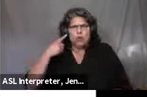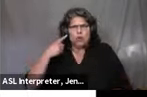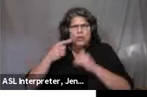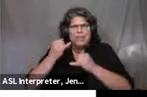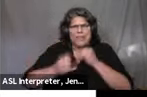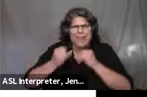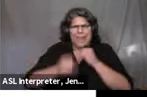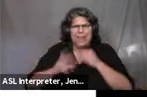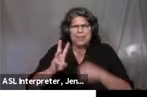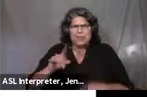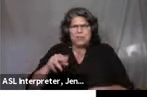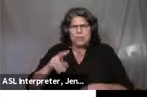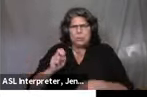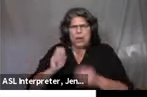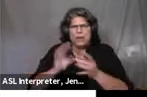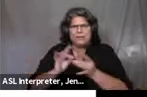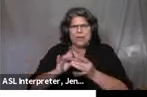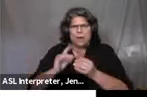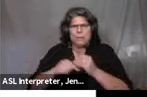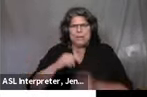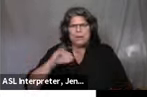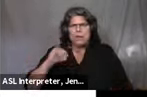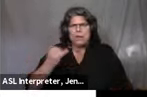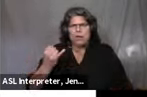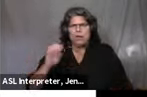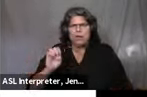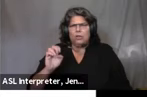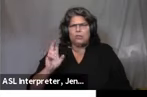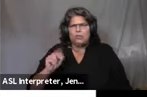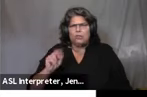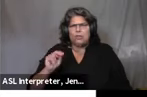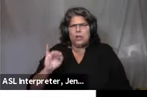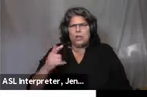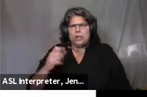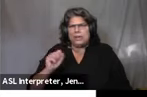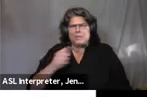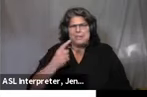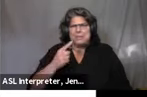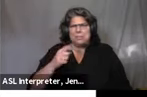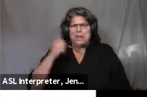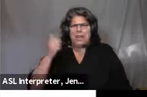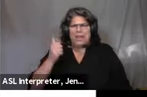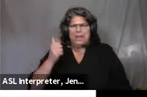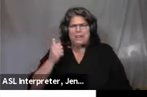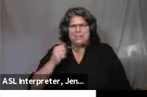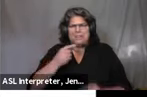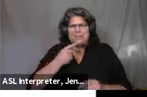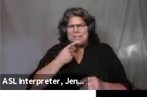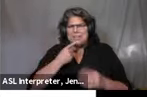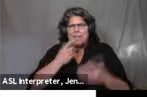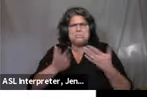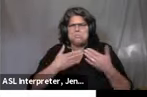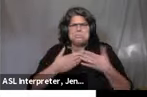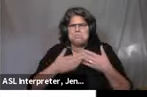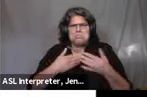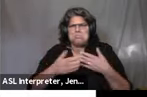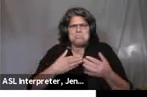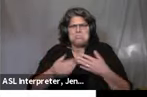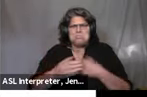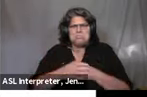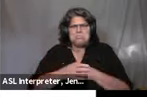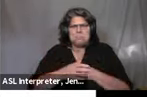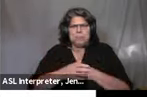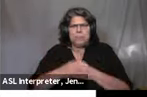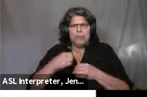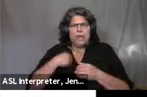Wayne's comment about Jennings, and then one of the gentlemen, I don't know who it was, answered it would not make a difference. I